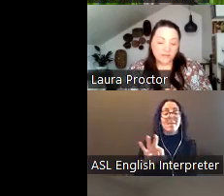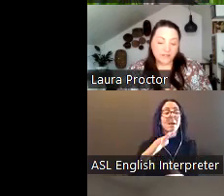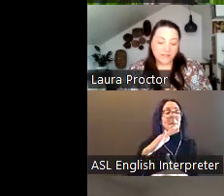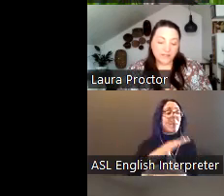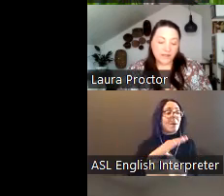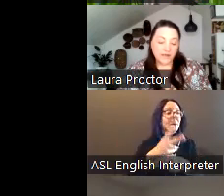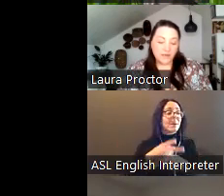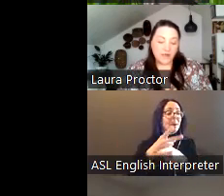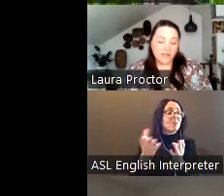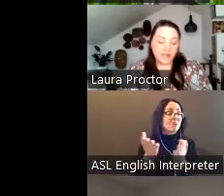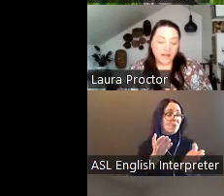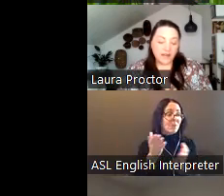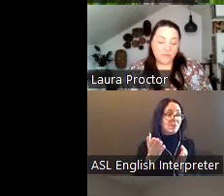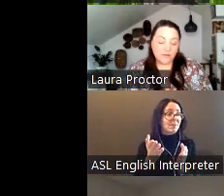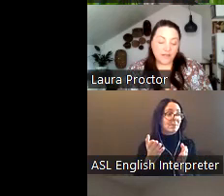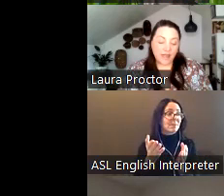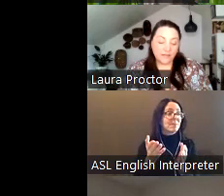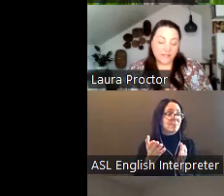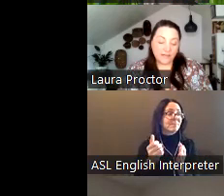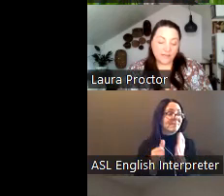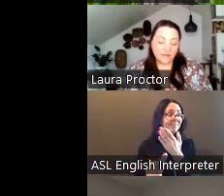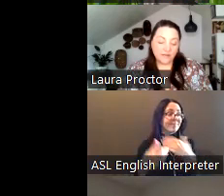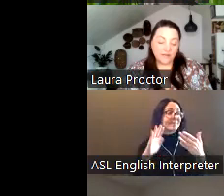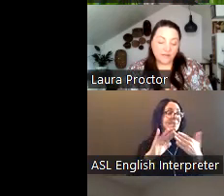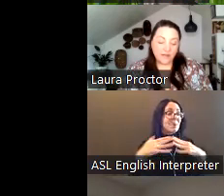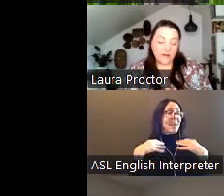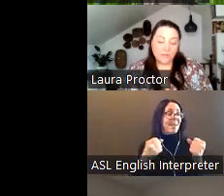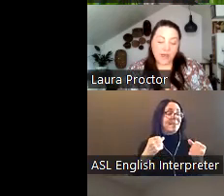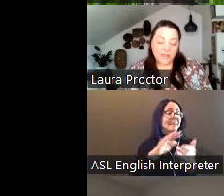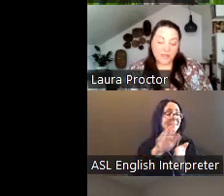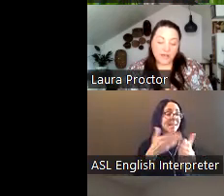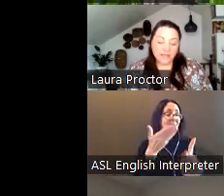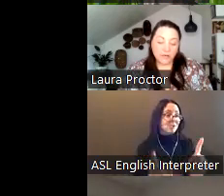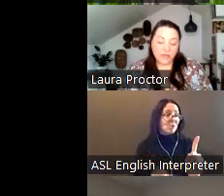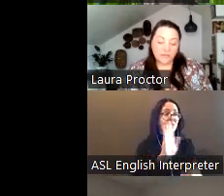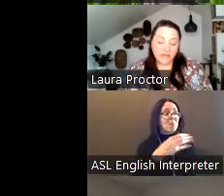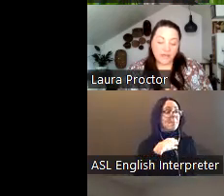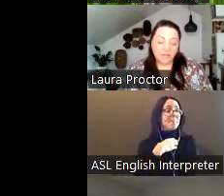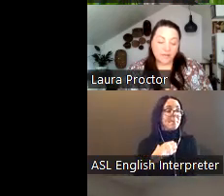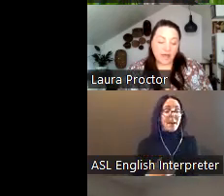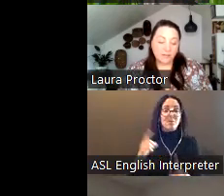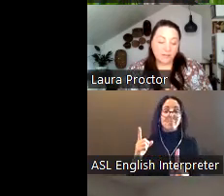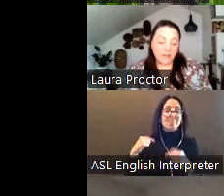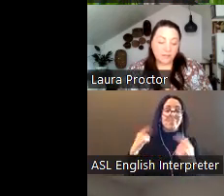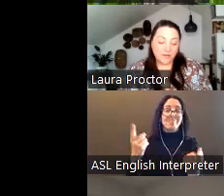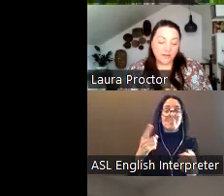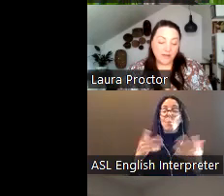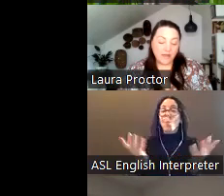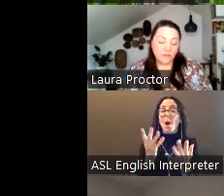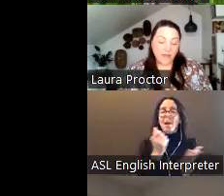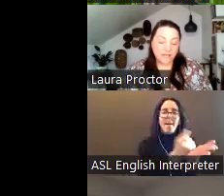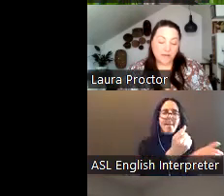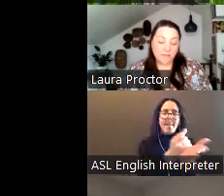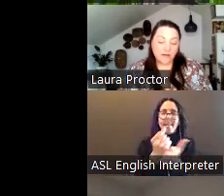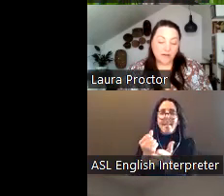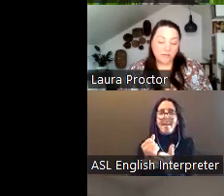care services within a community health center. Her passion has always been about helping people